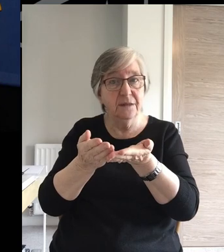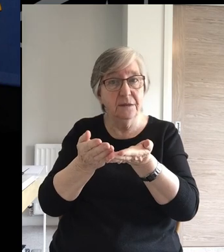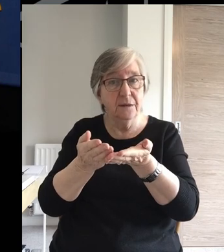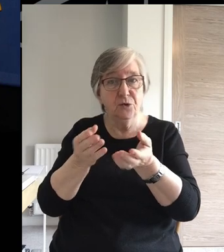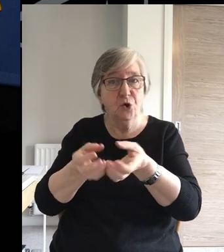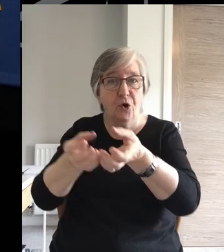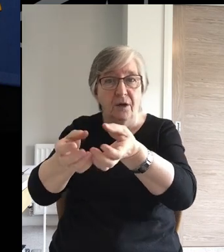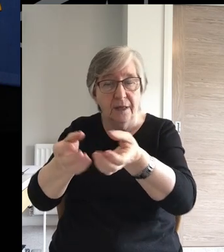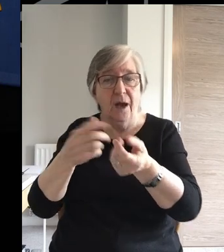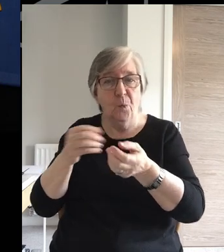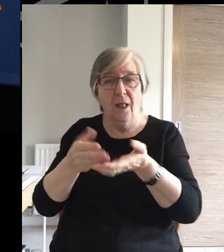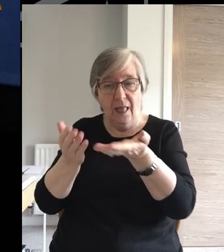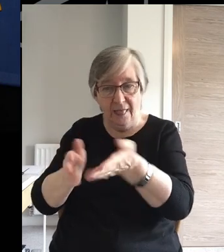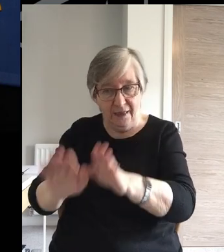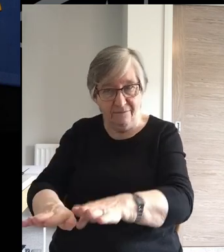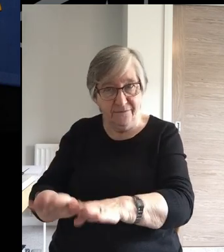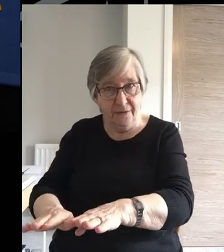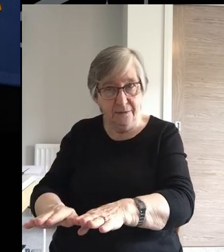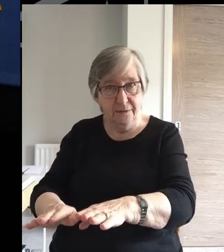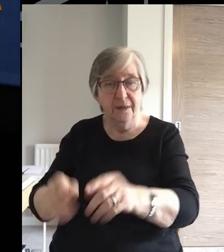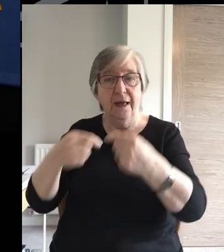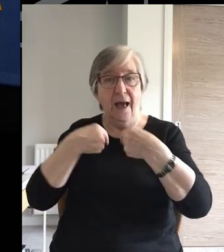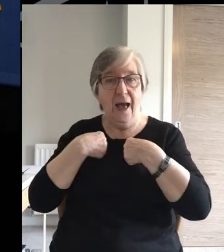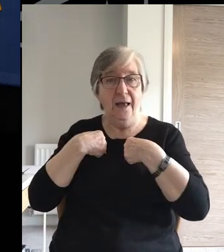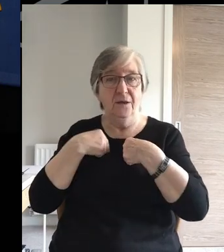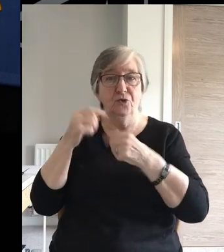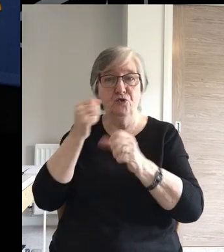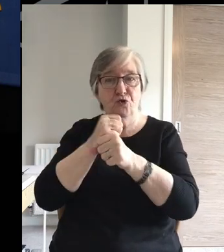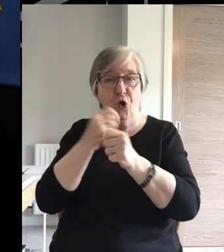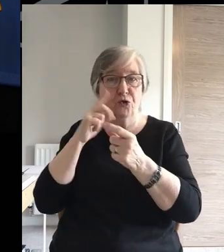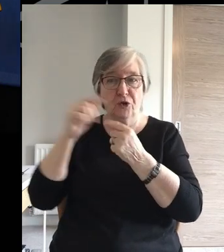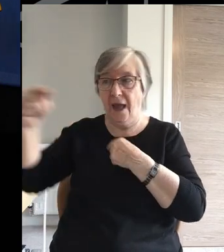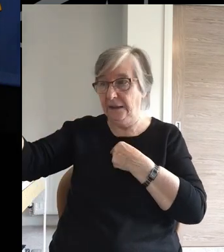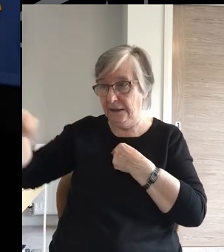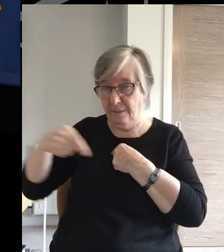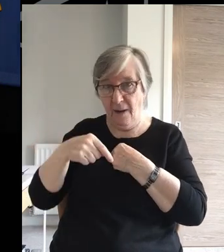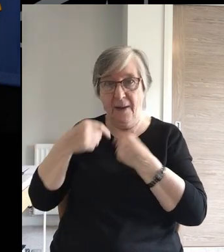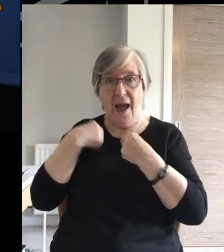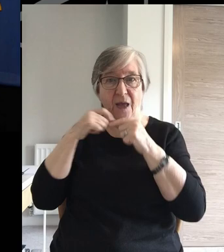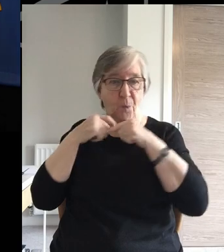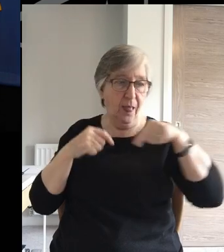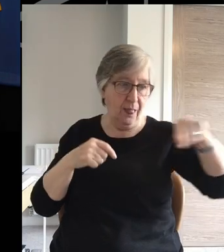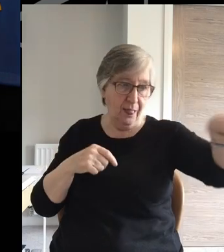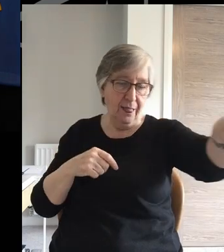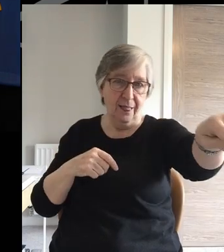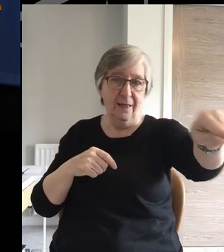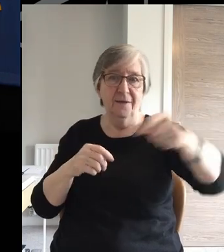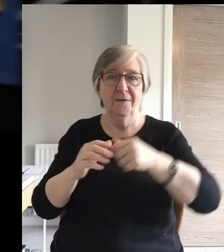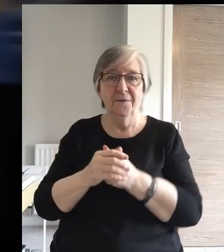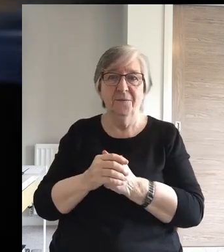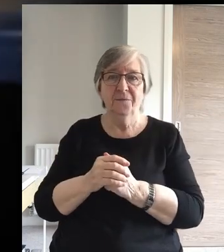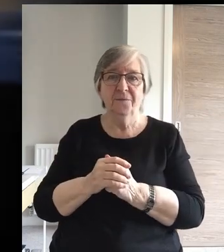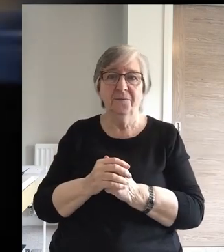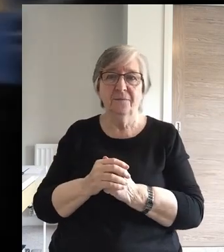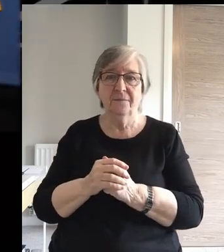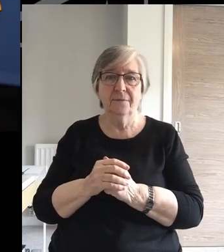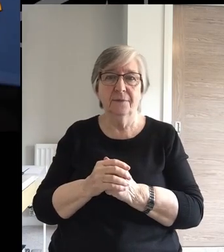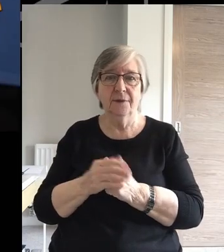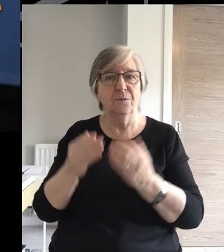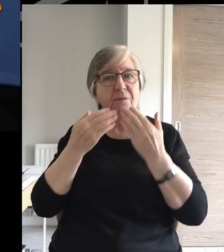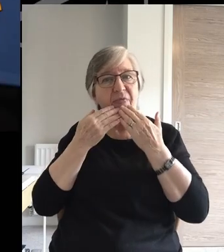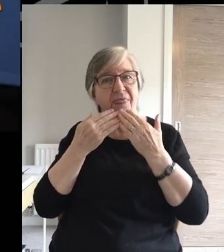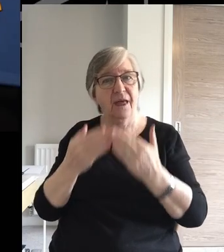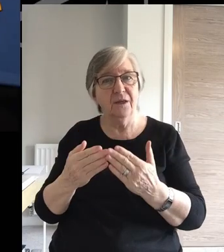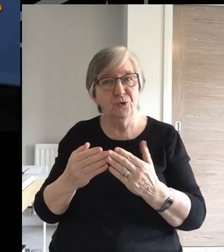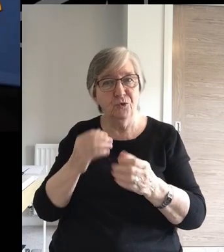have, I will leave here and invite George up while I make my way down there. Okay,